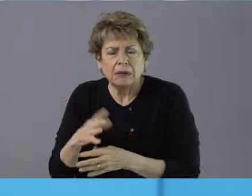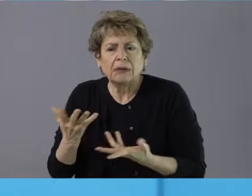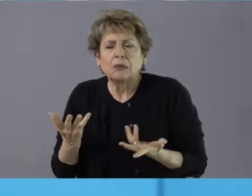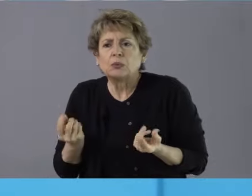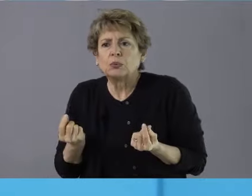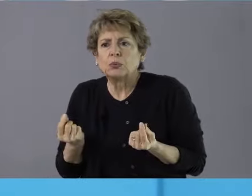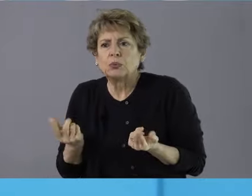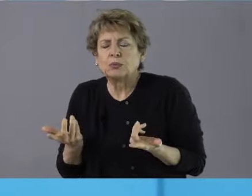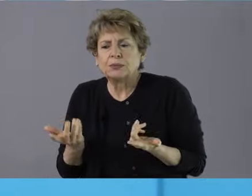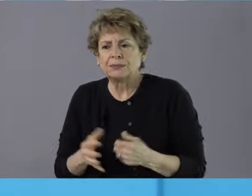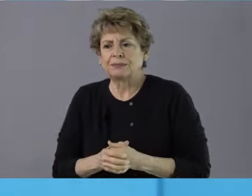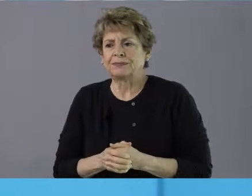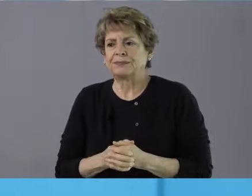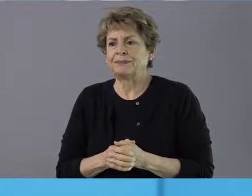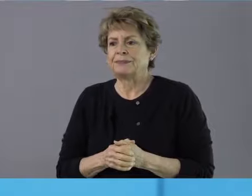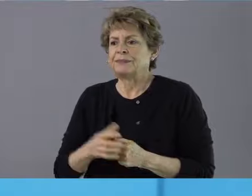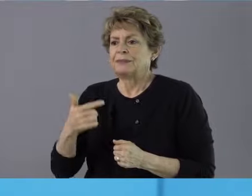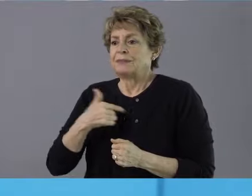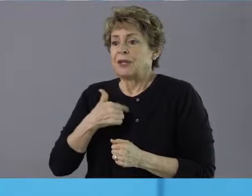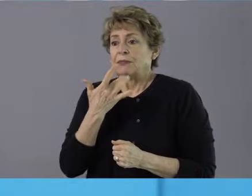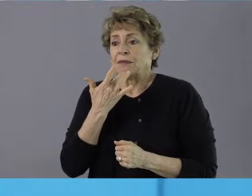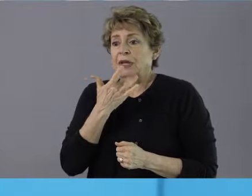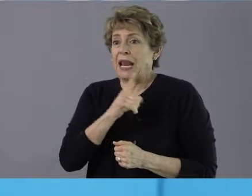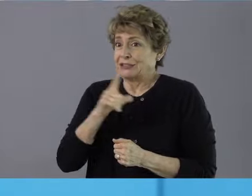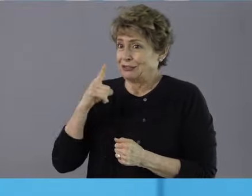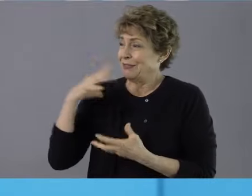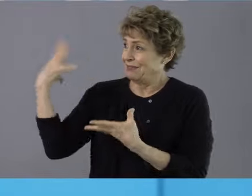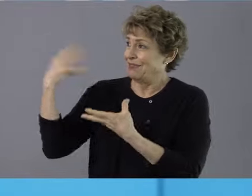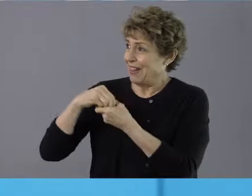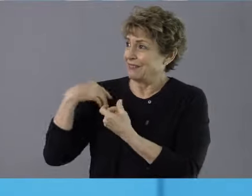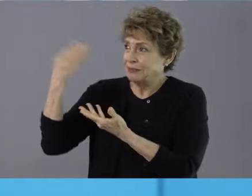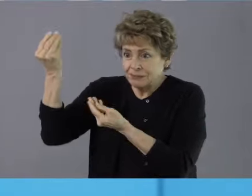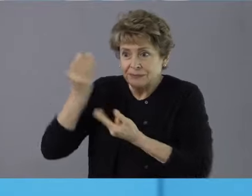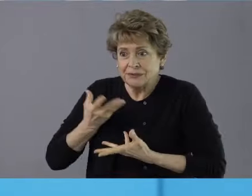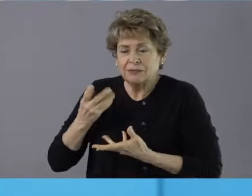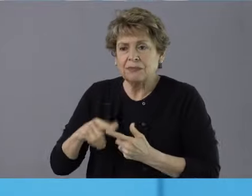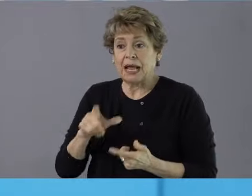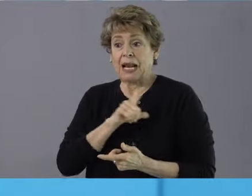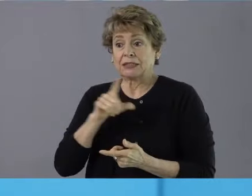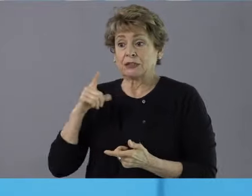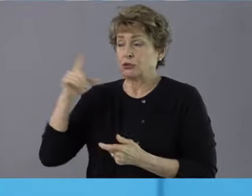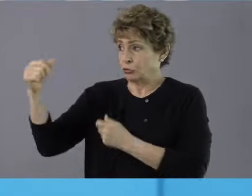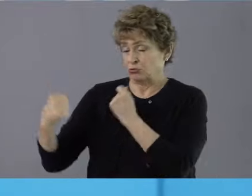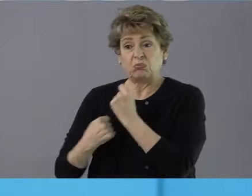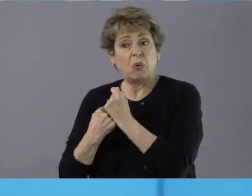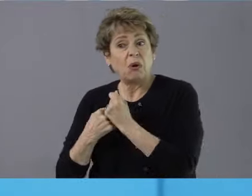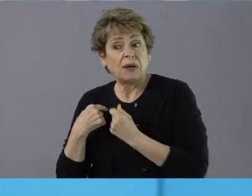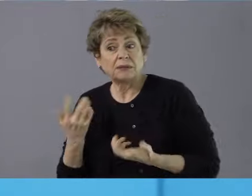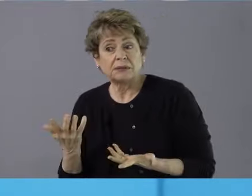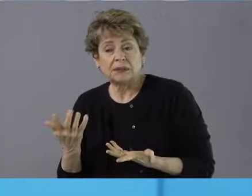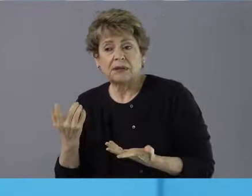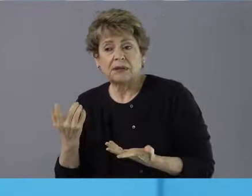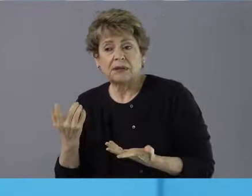body cameras, and body cameras was another request, and that would have happened in this legislative session,